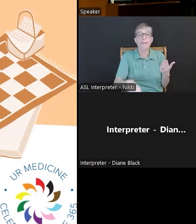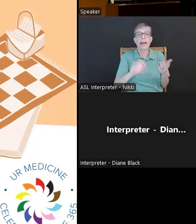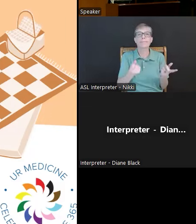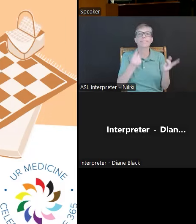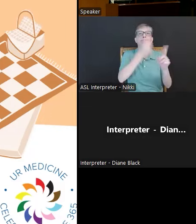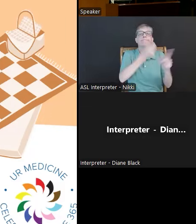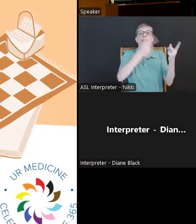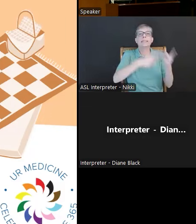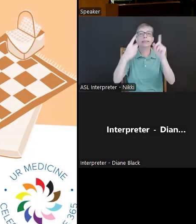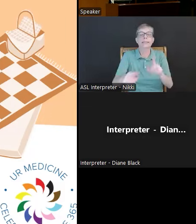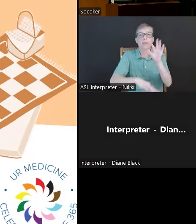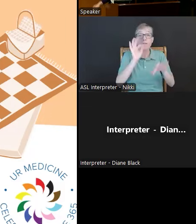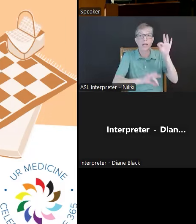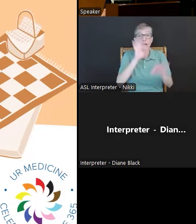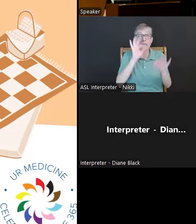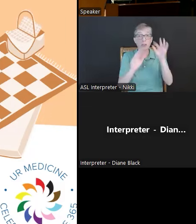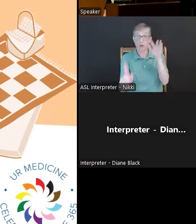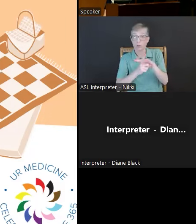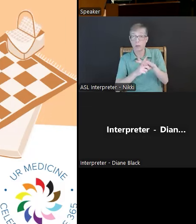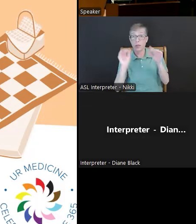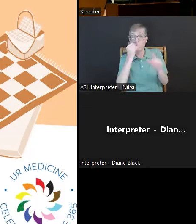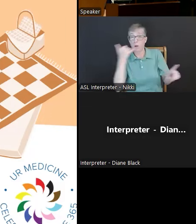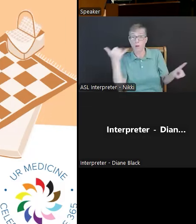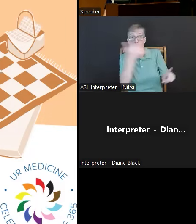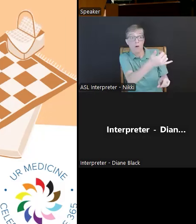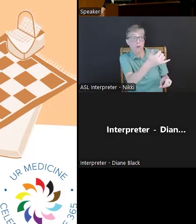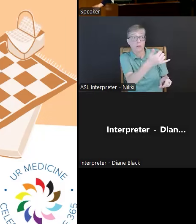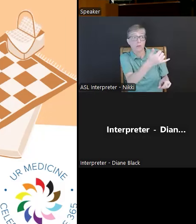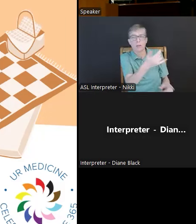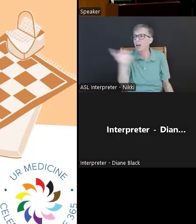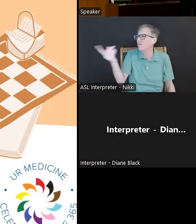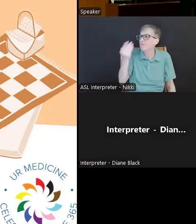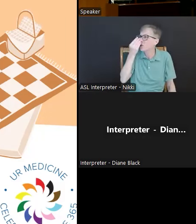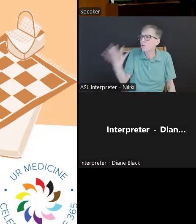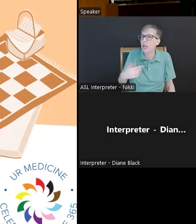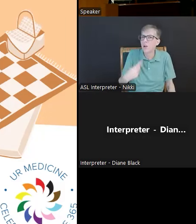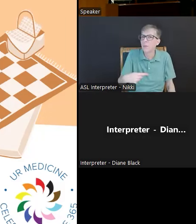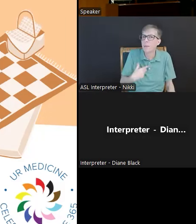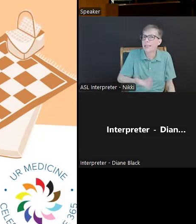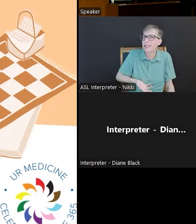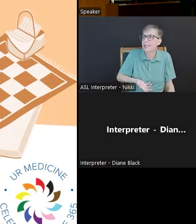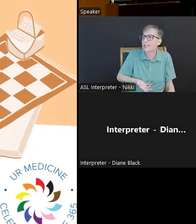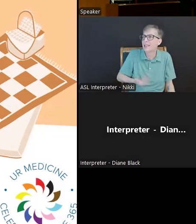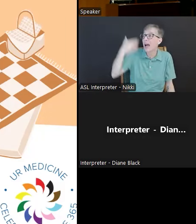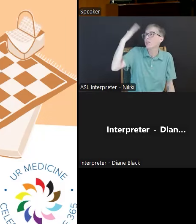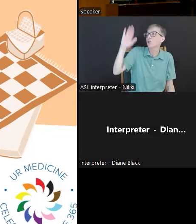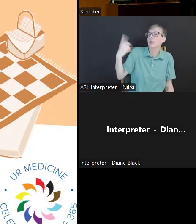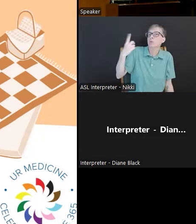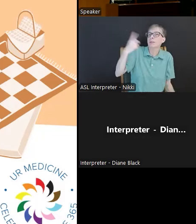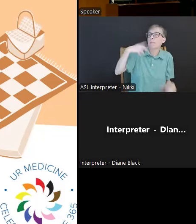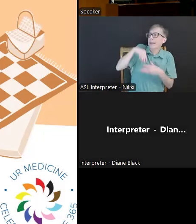up in their chart and nobody calls them, it means you don't care about me. See, I knew it. I knew there was something about me and you don't care about